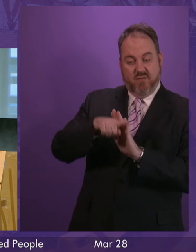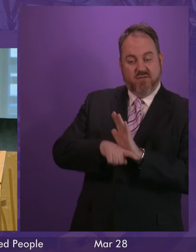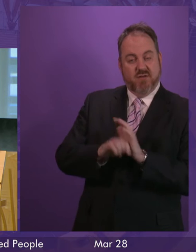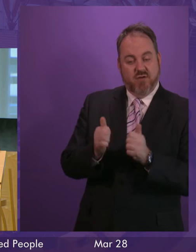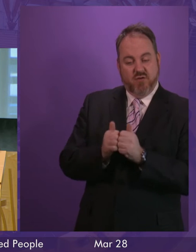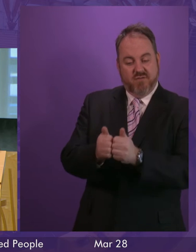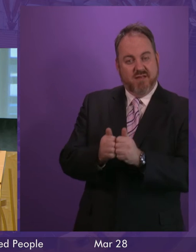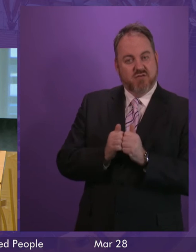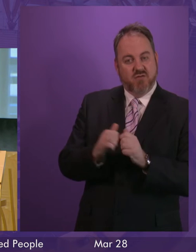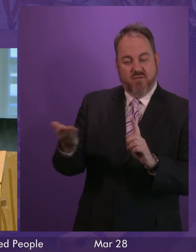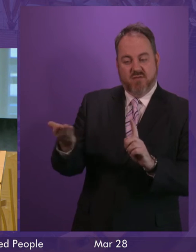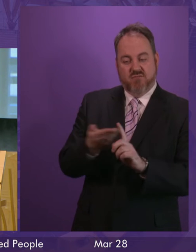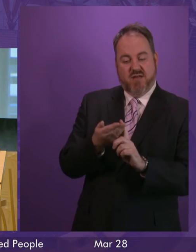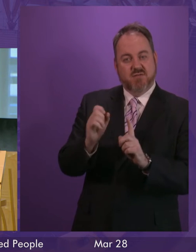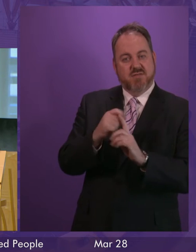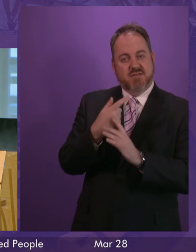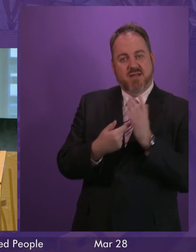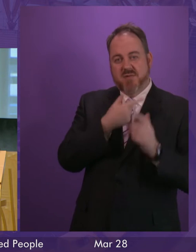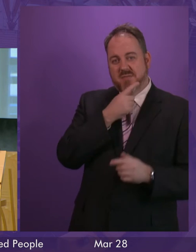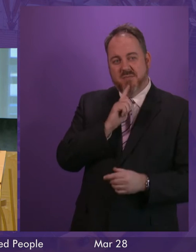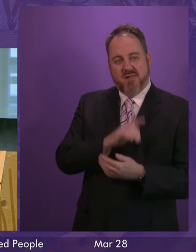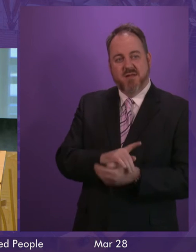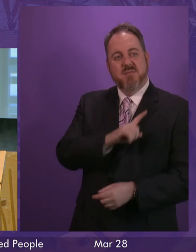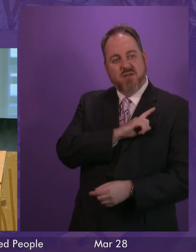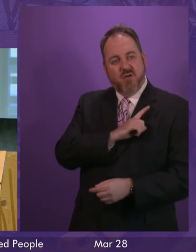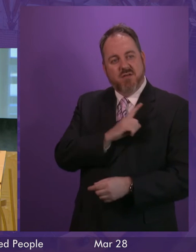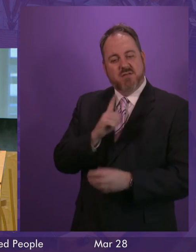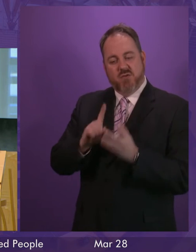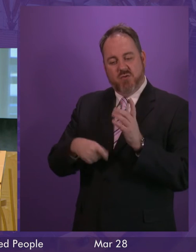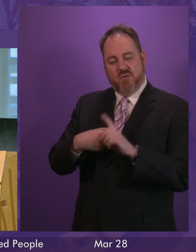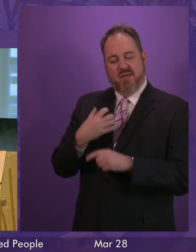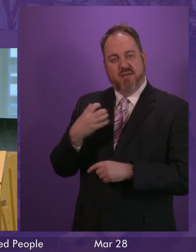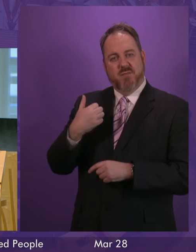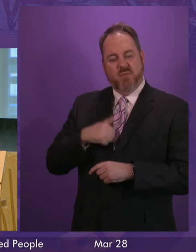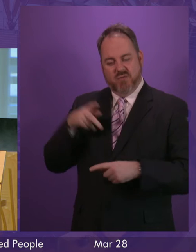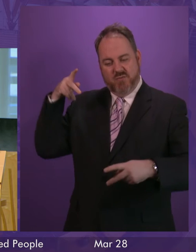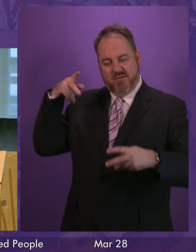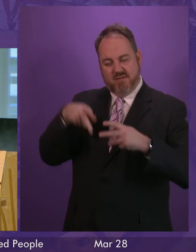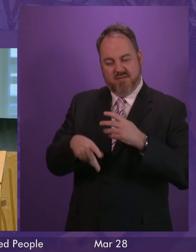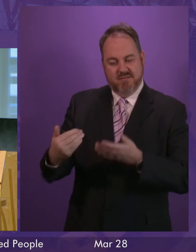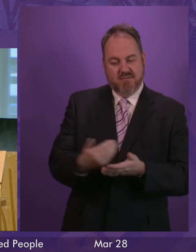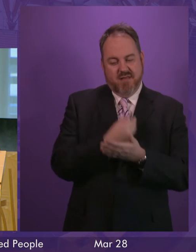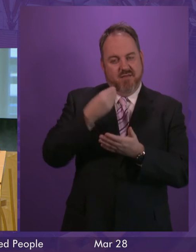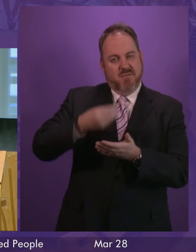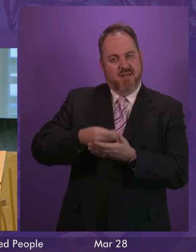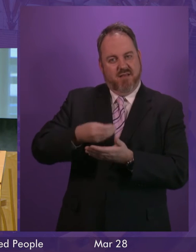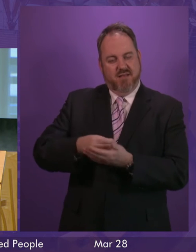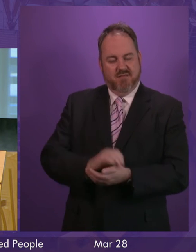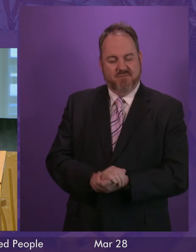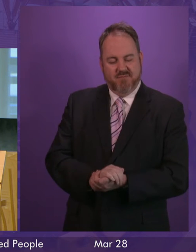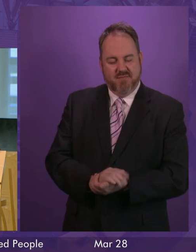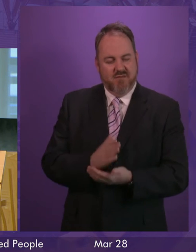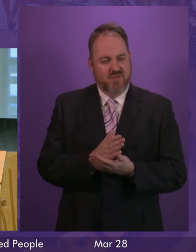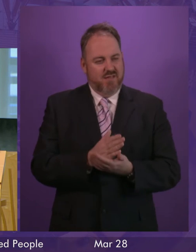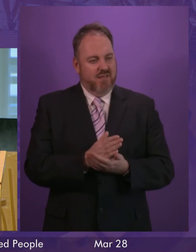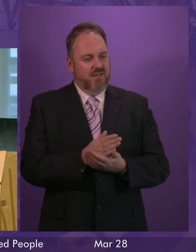on the Rights of Persons with Disabilities all in the name of austerity. Indeed the Prime Minister was accused this very week of making disabled people